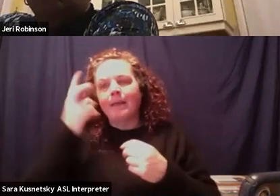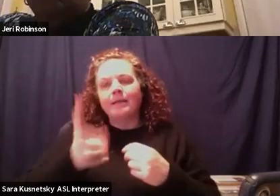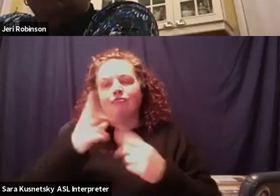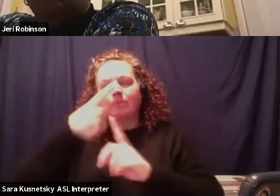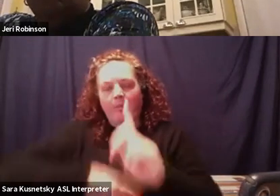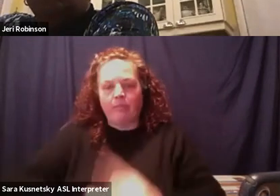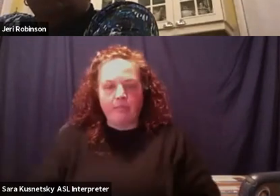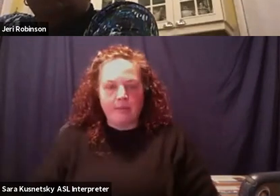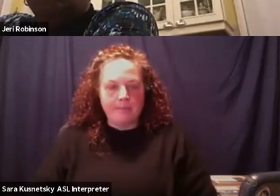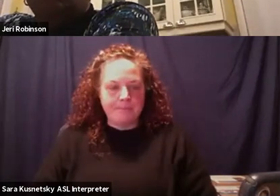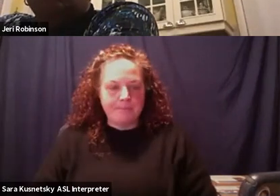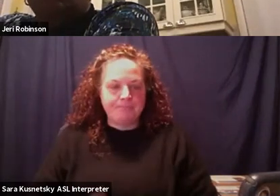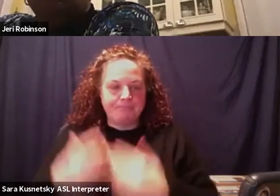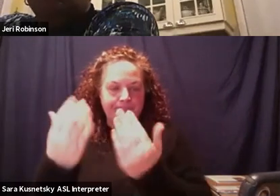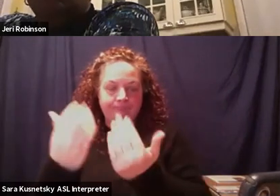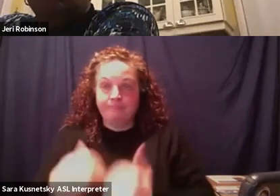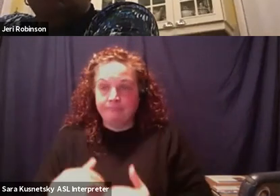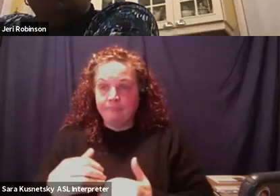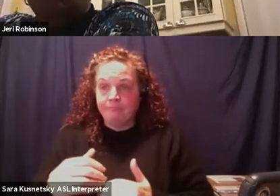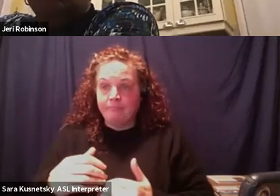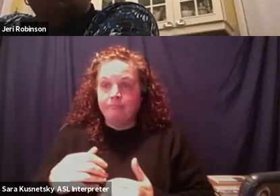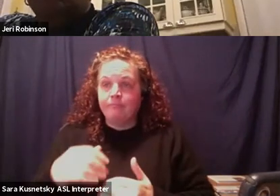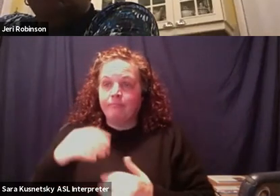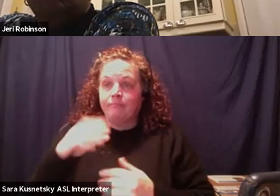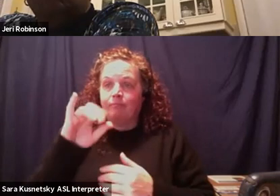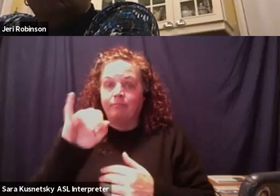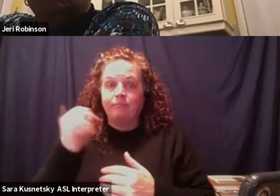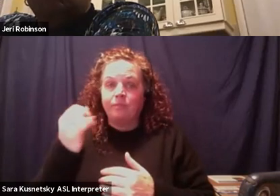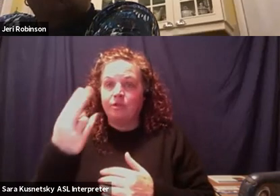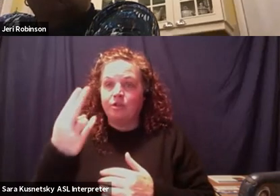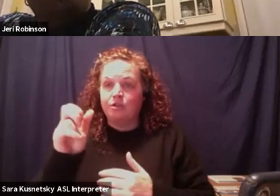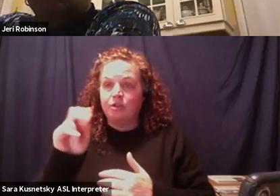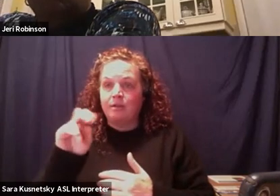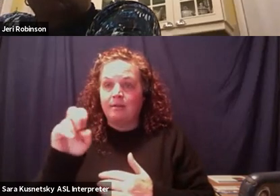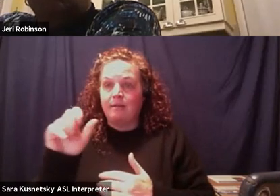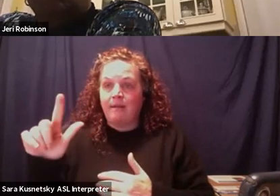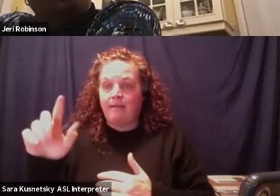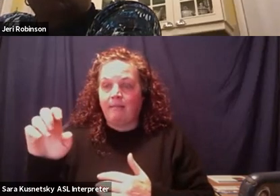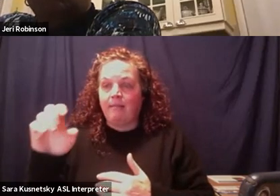Thank you. Our next speaker is Janelle Fenton, and she'll be followed by Kim Bissett.